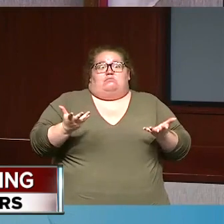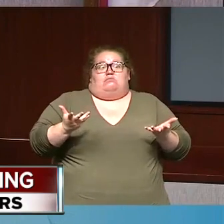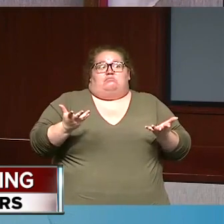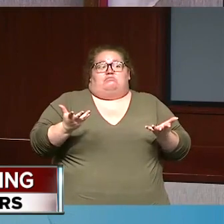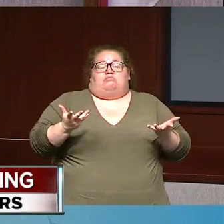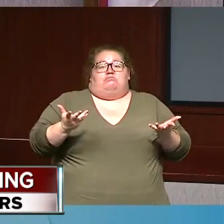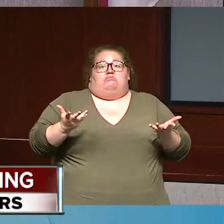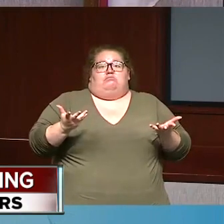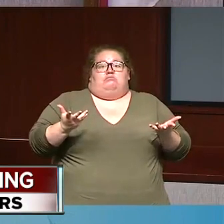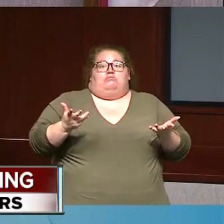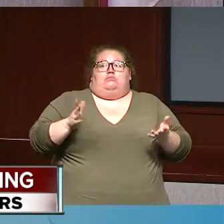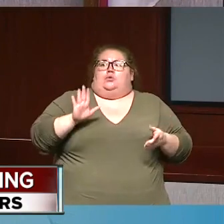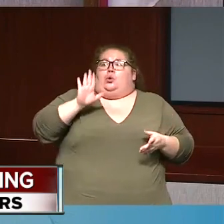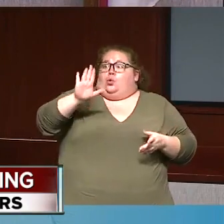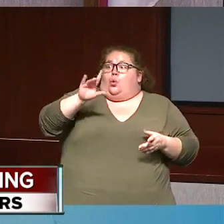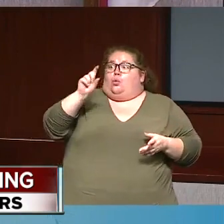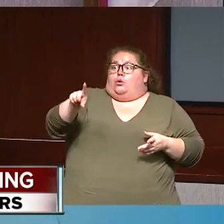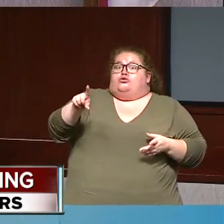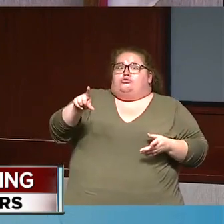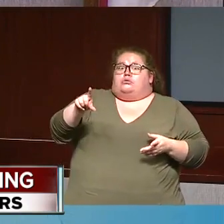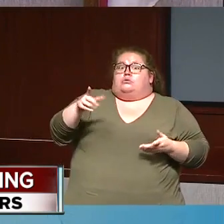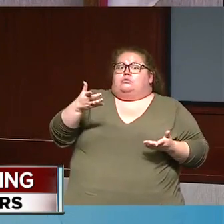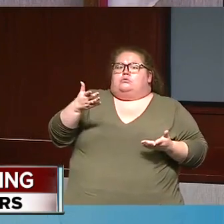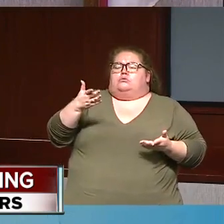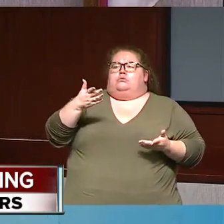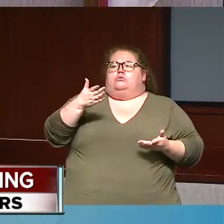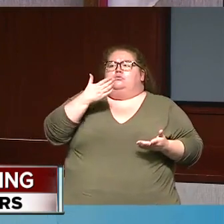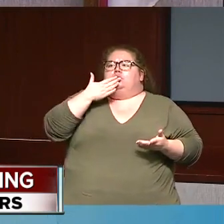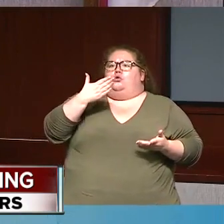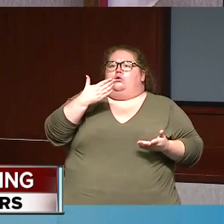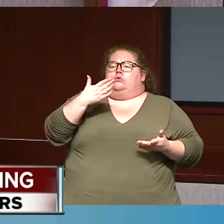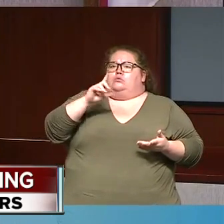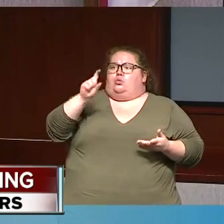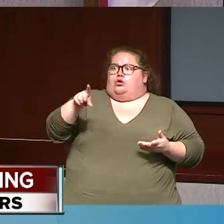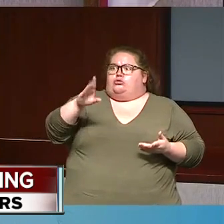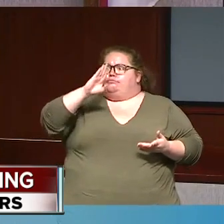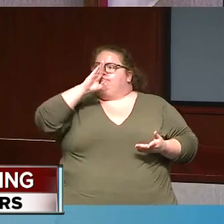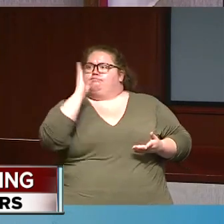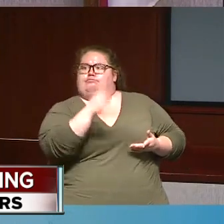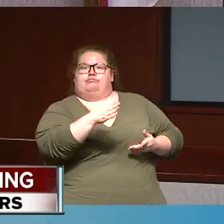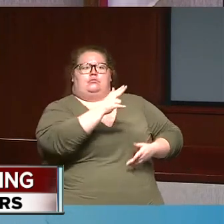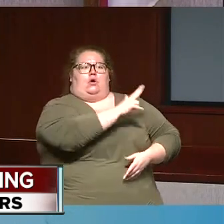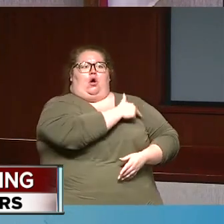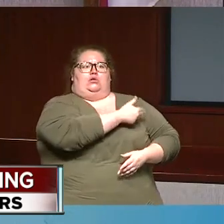and your question's probably good directed to hospital administrators, but we've had